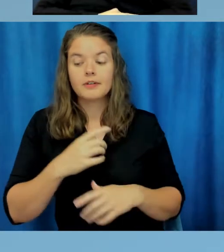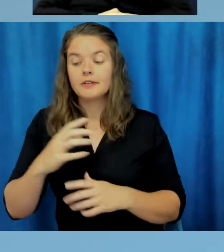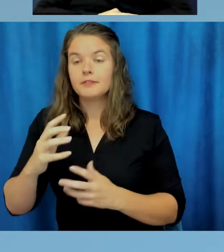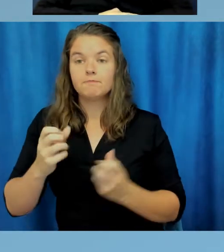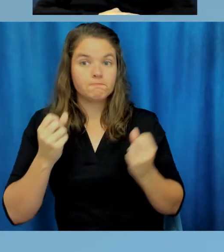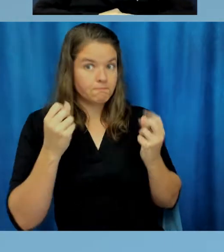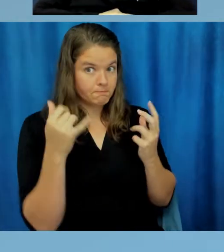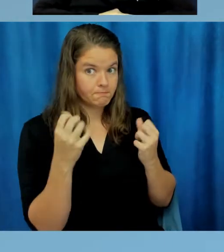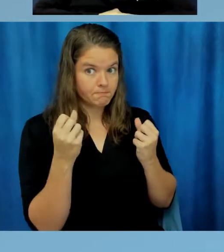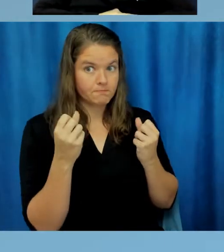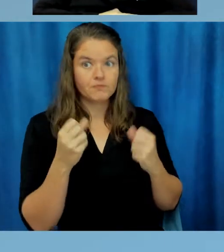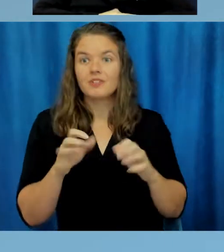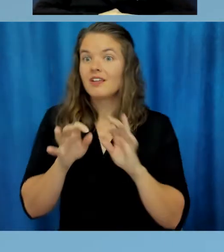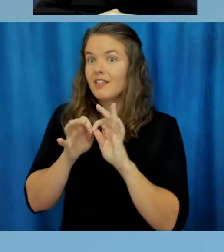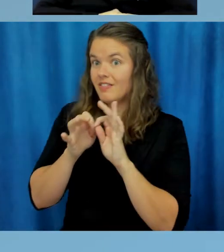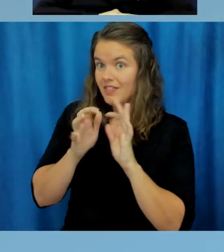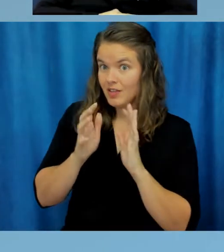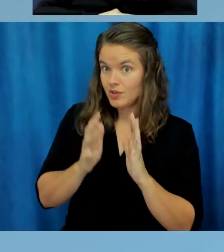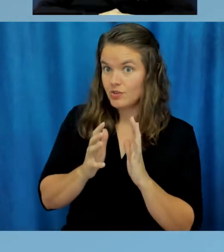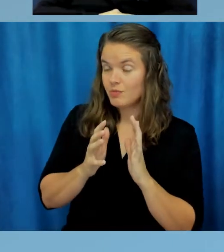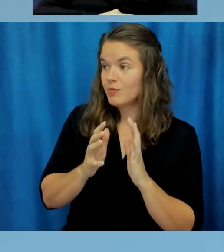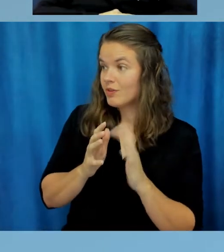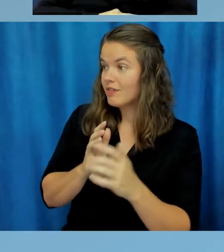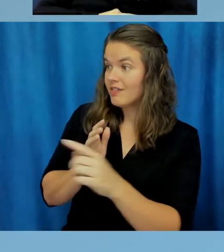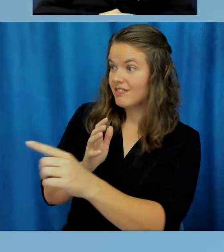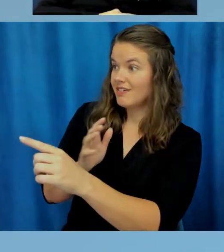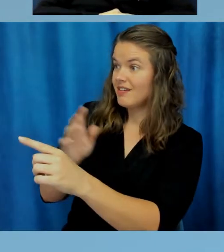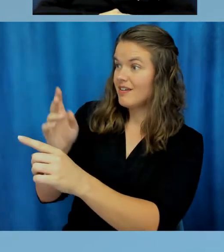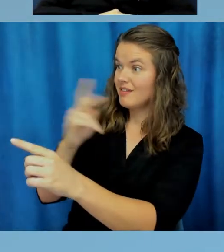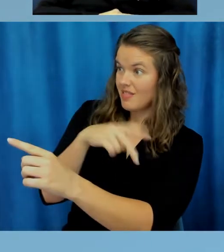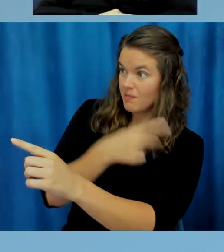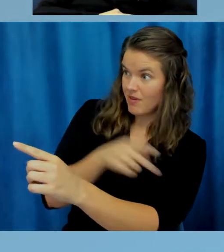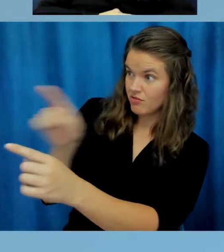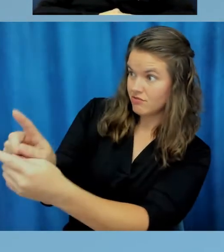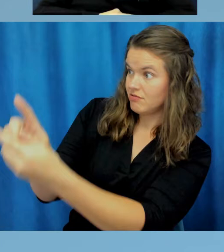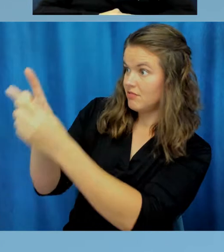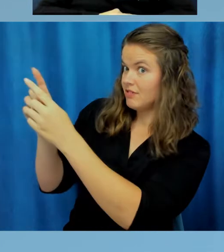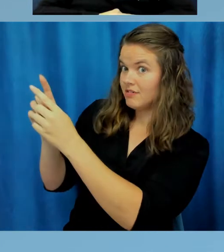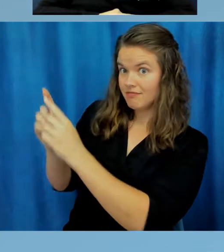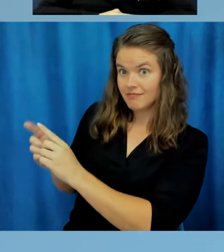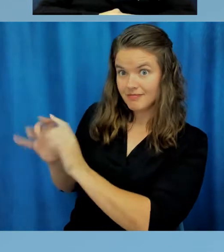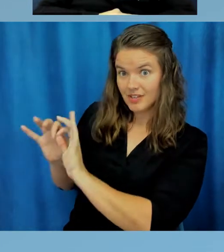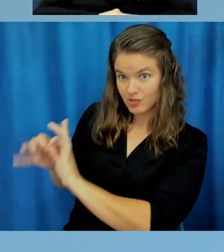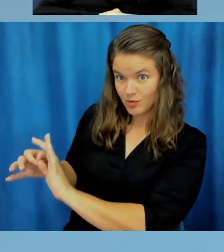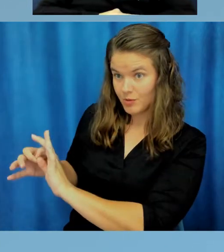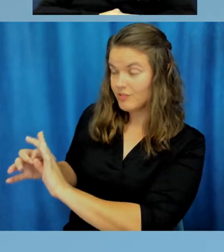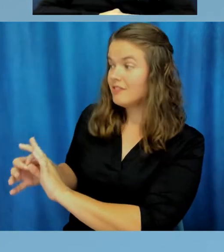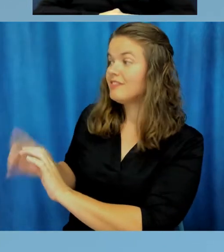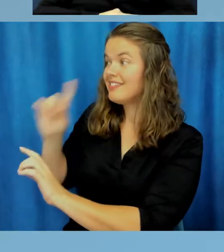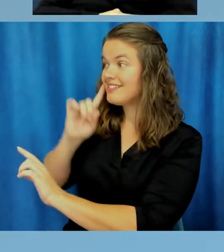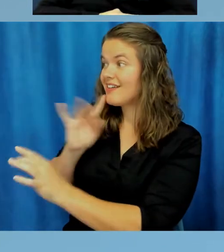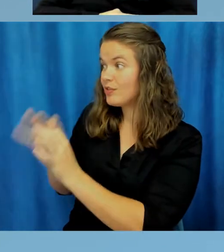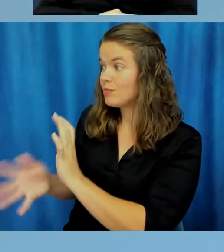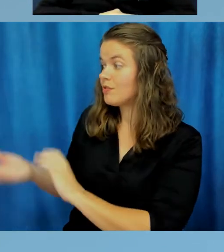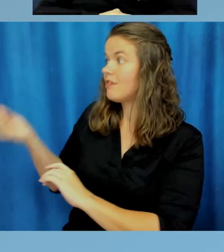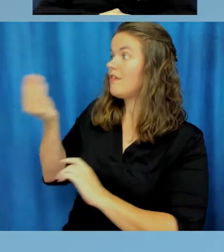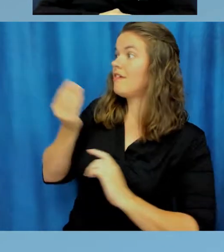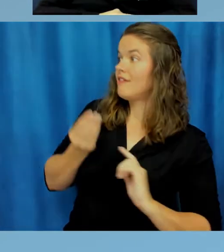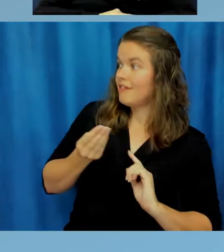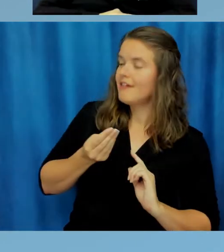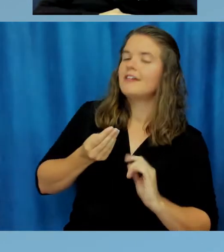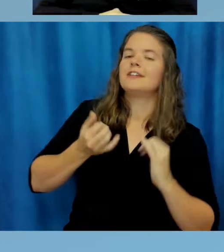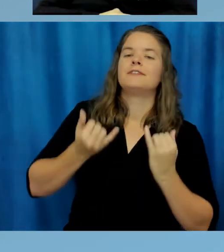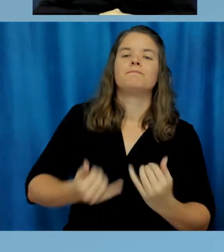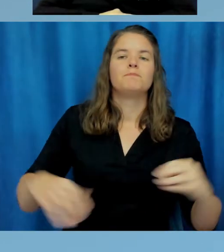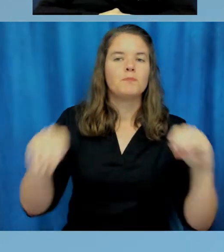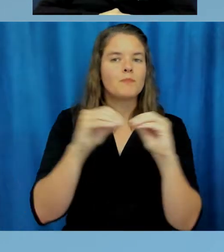and the interpreter then takes the patient's message interpreted by the deaf interpreter and put it into a